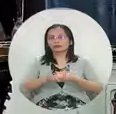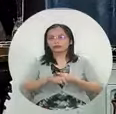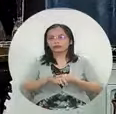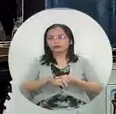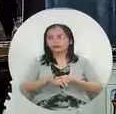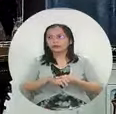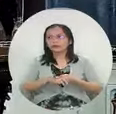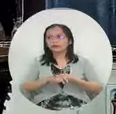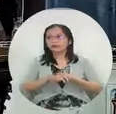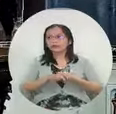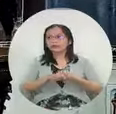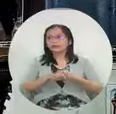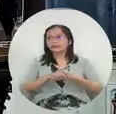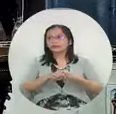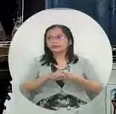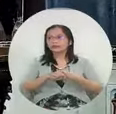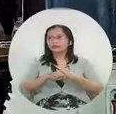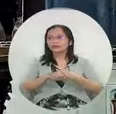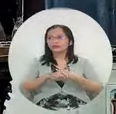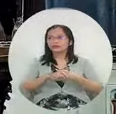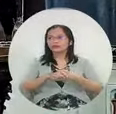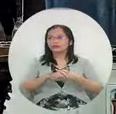Kaligoy.